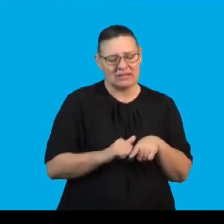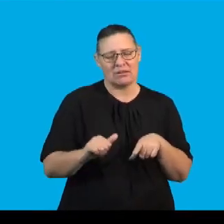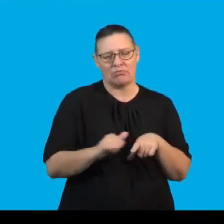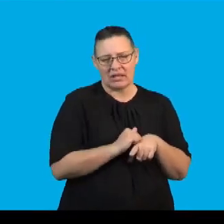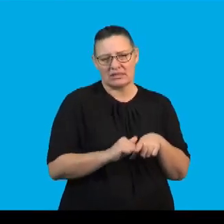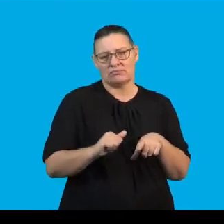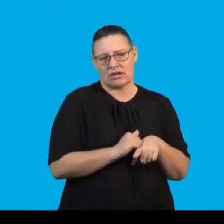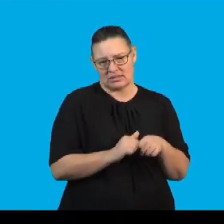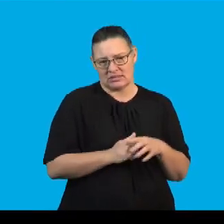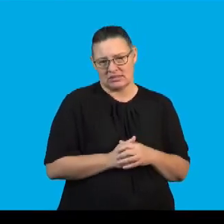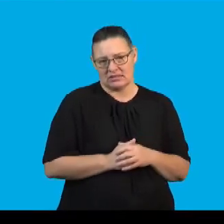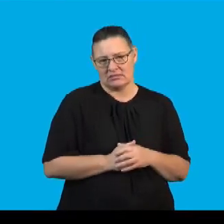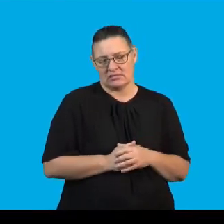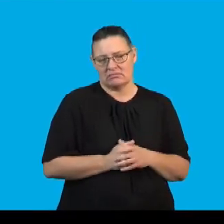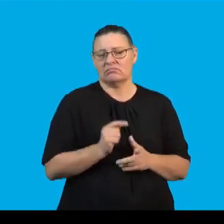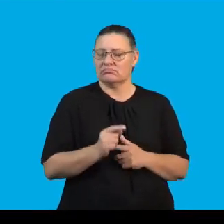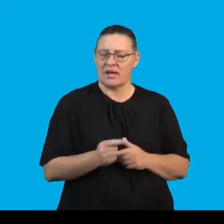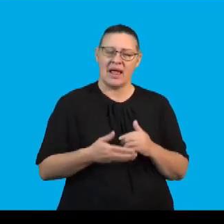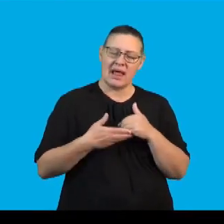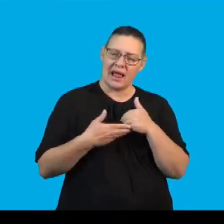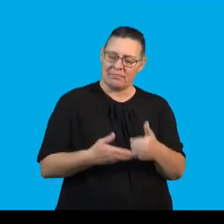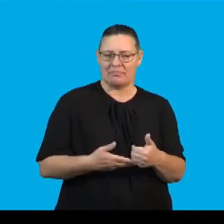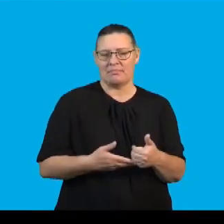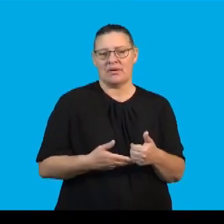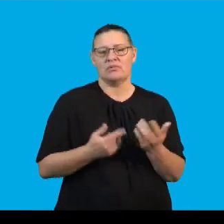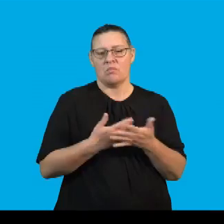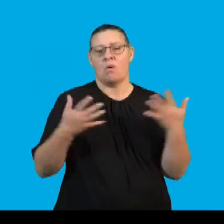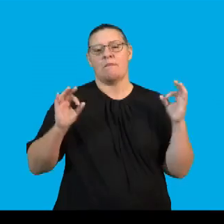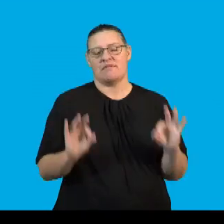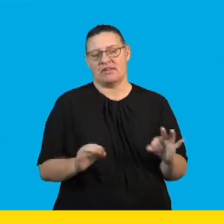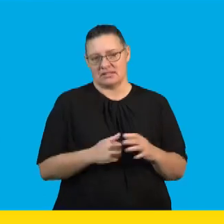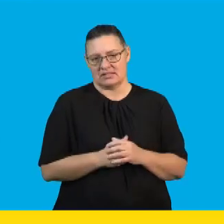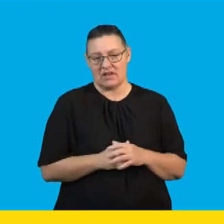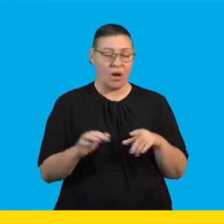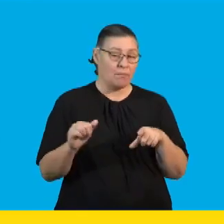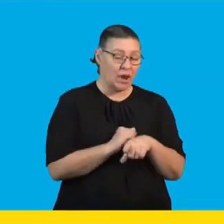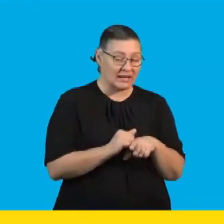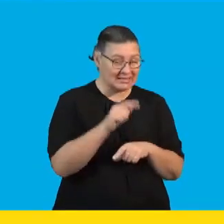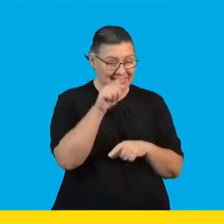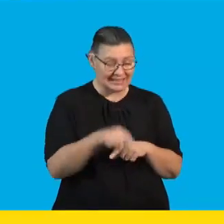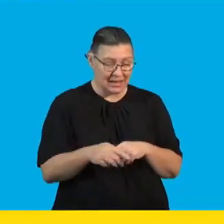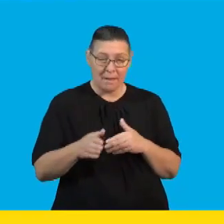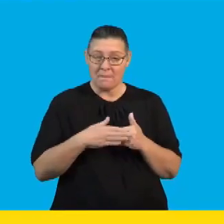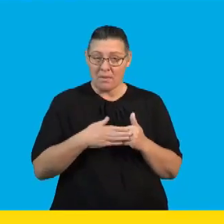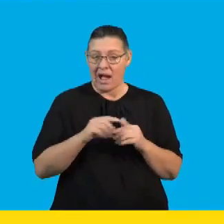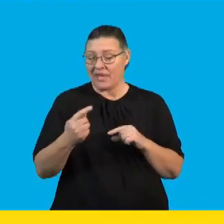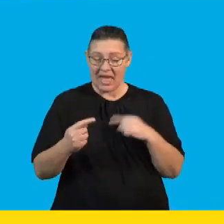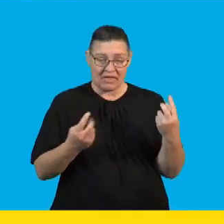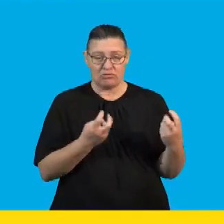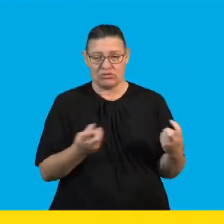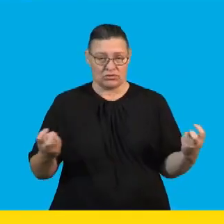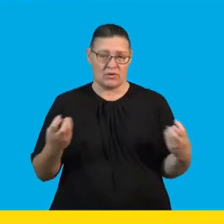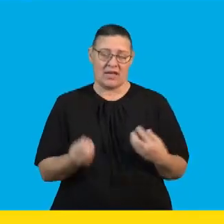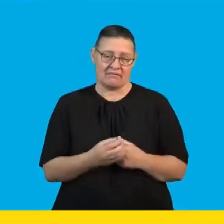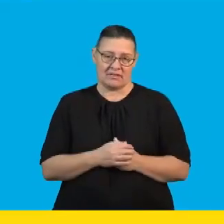Practice, practice, practice. It always makes it perfect. If you practice with this and more